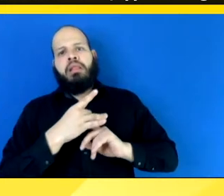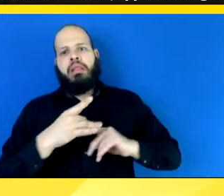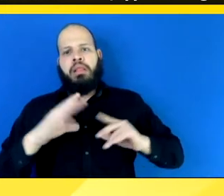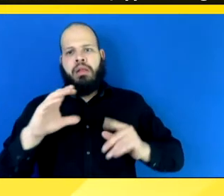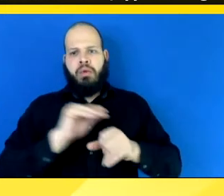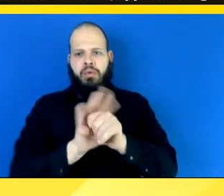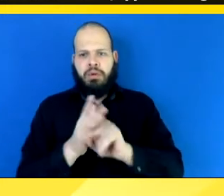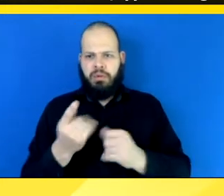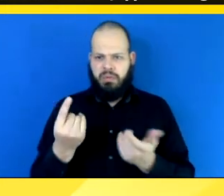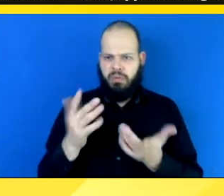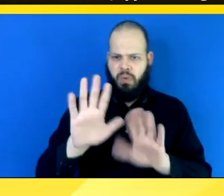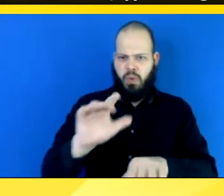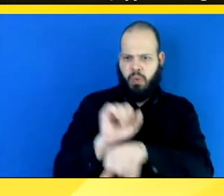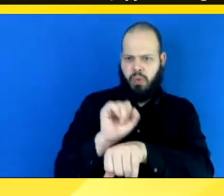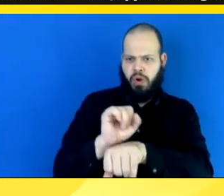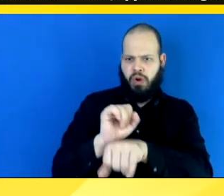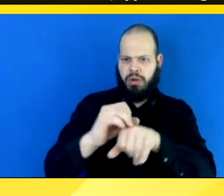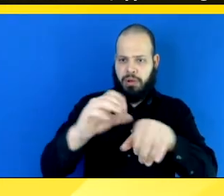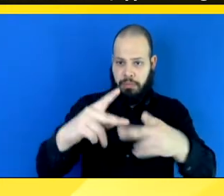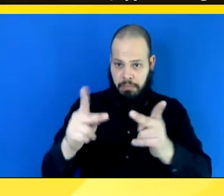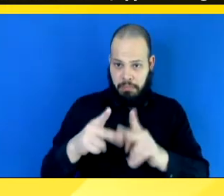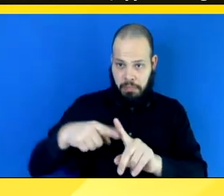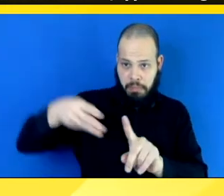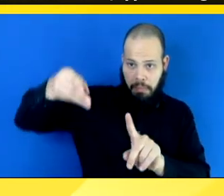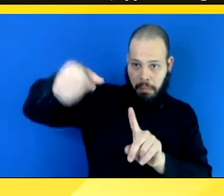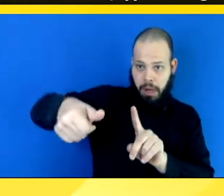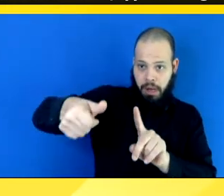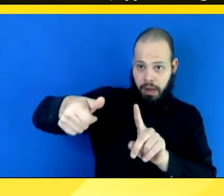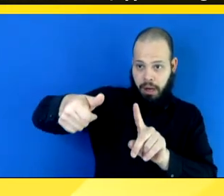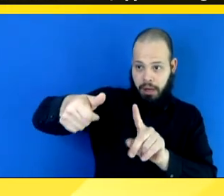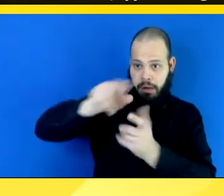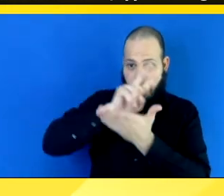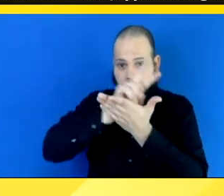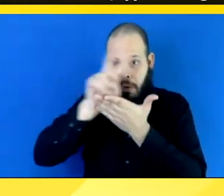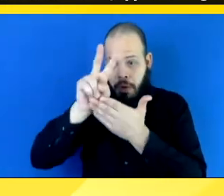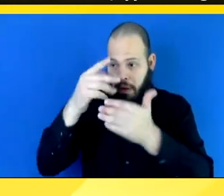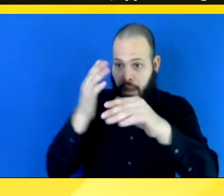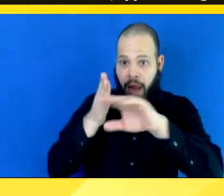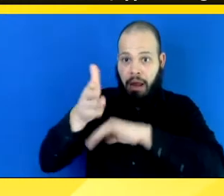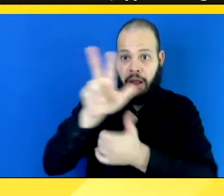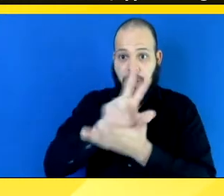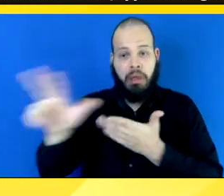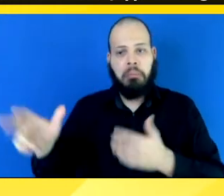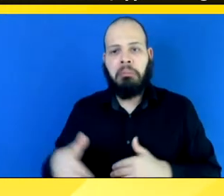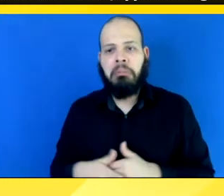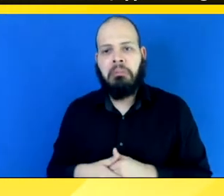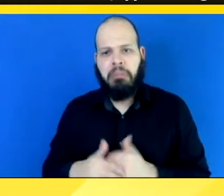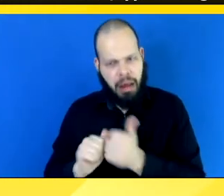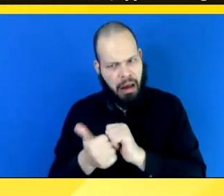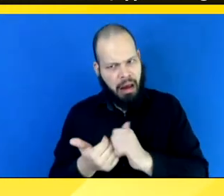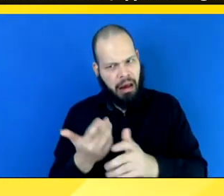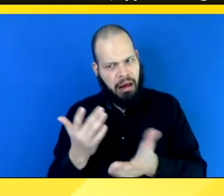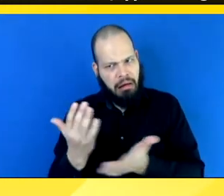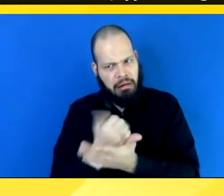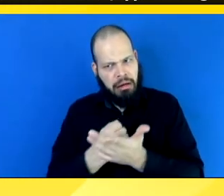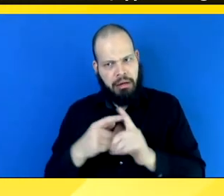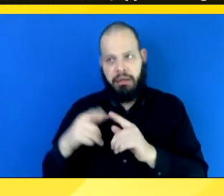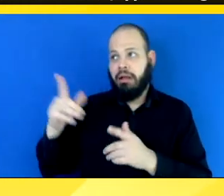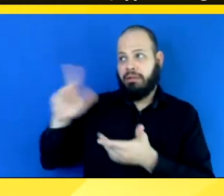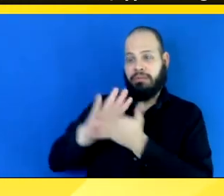Jeff Bezos has seen his personal wealth skyrocket from $113 billion to $189 billion during